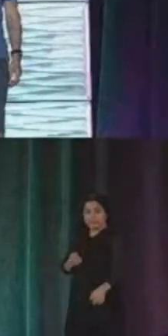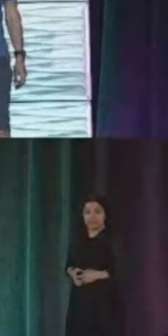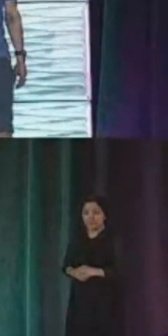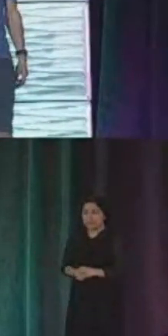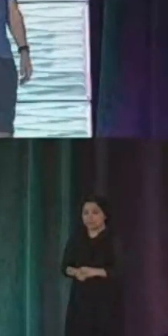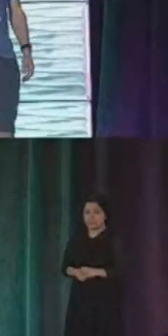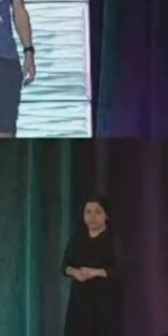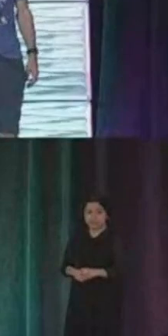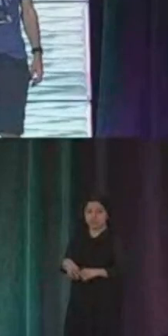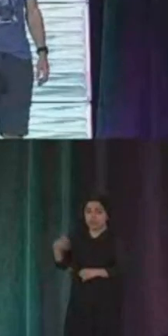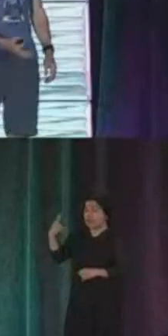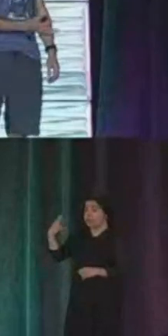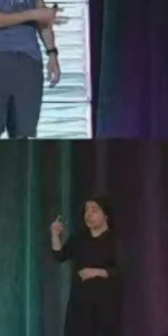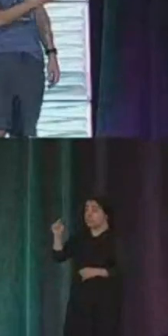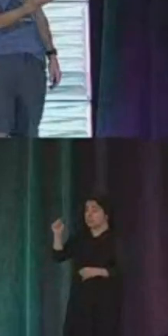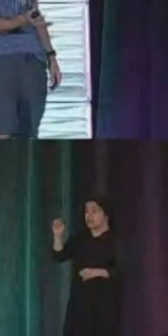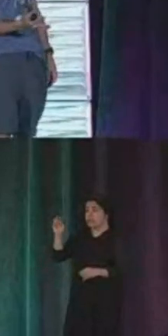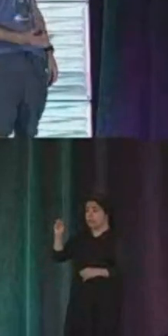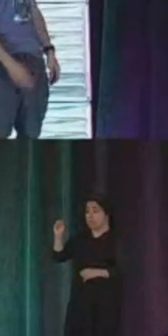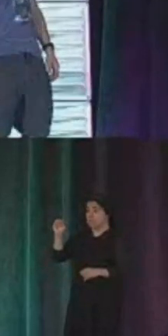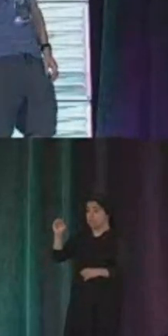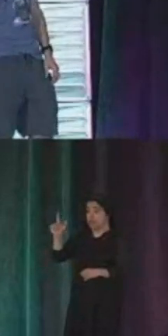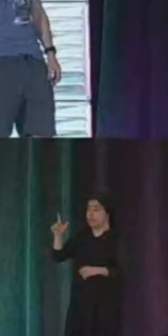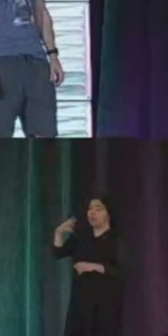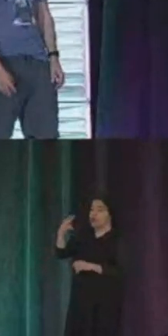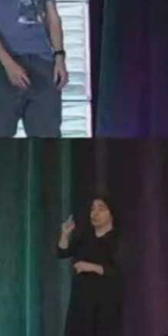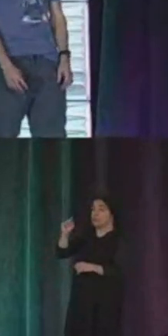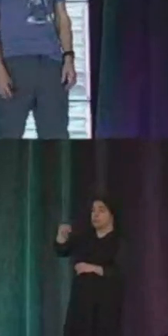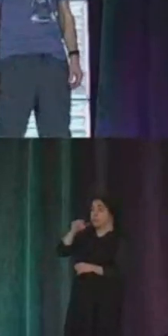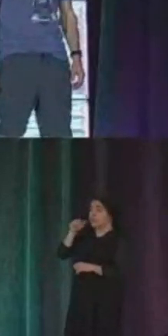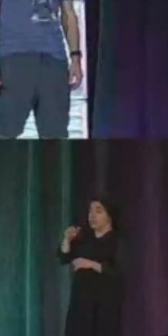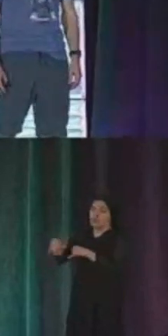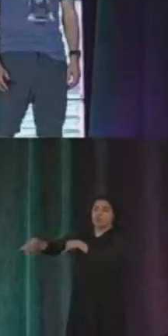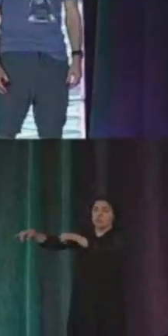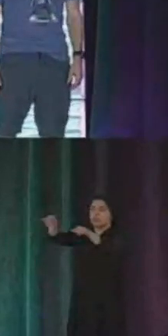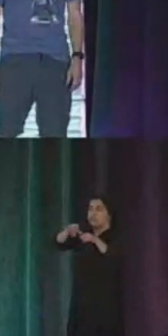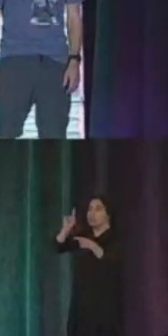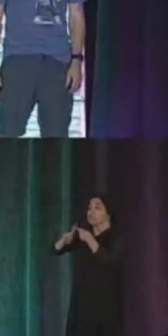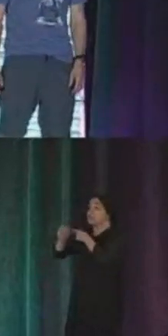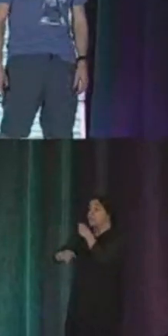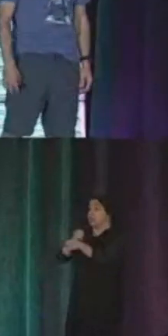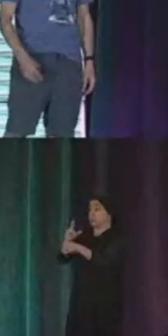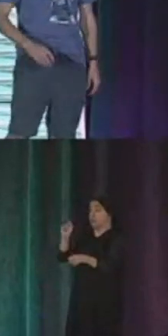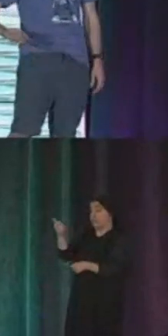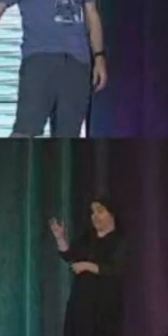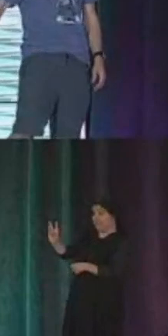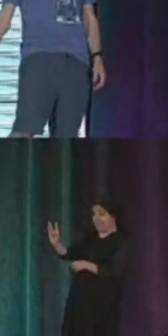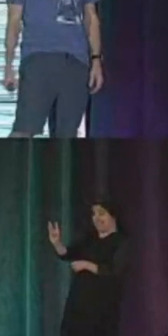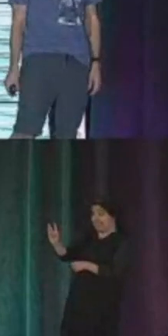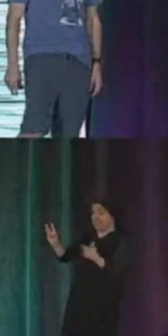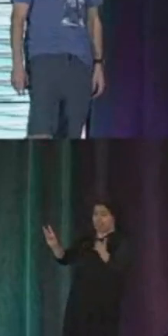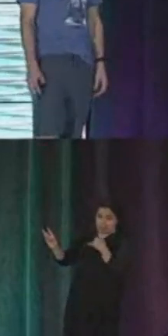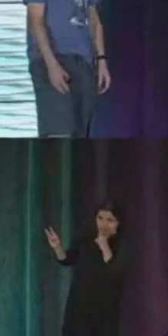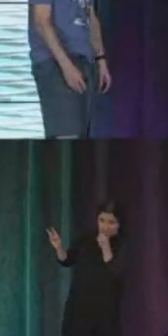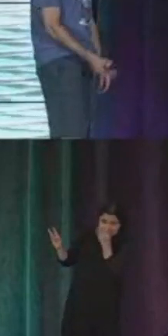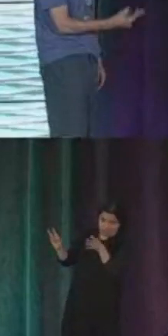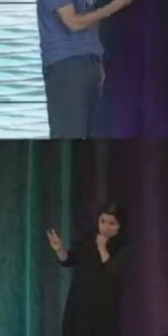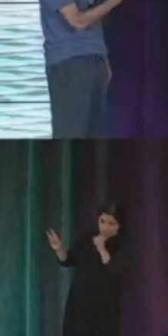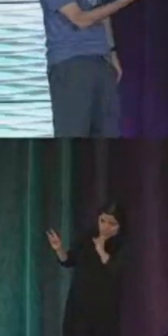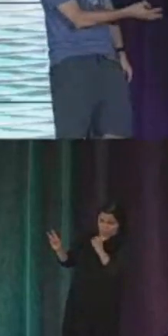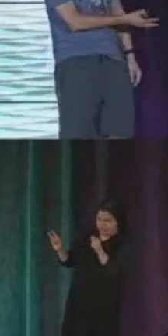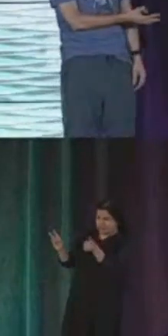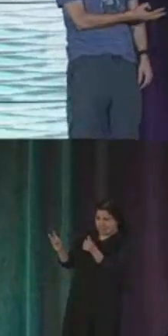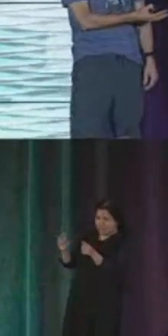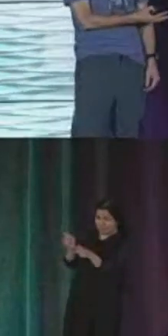And then XML, HTTP request, wasn't standardized until 2016. I won't tell you how old I was there. You can figure that out.